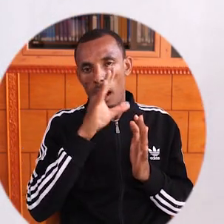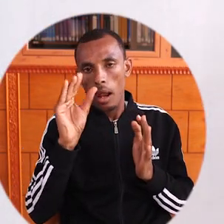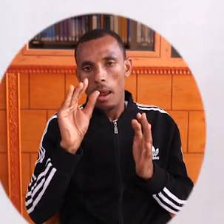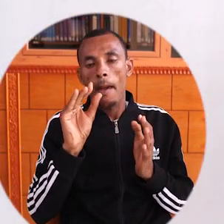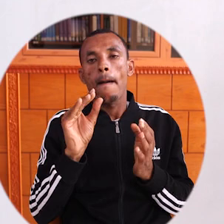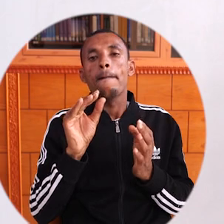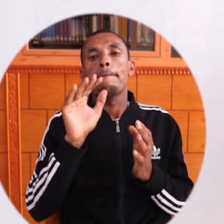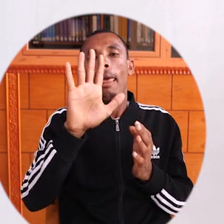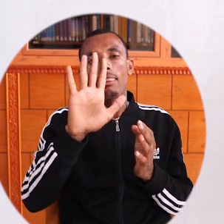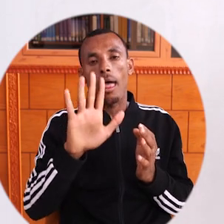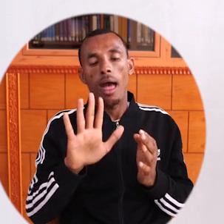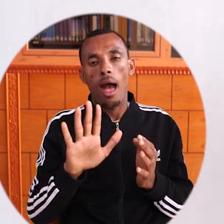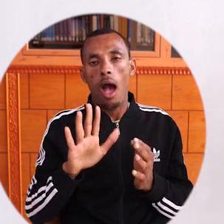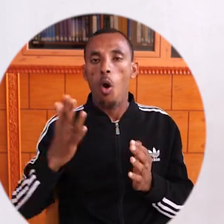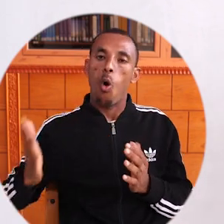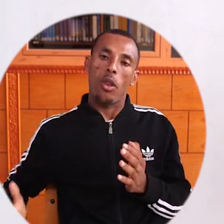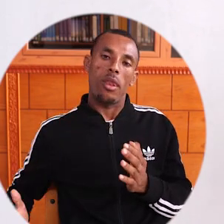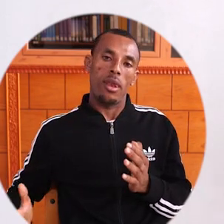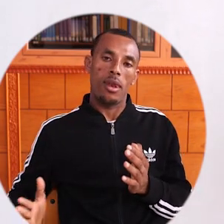pentagon,